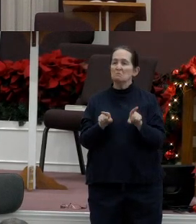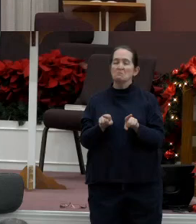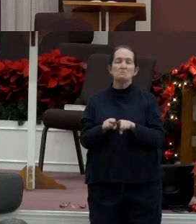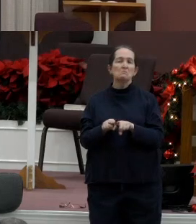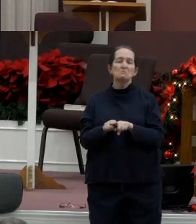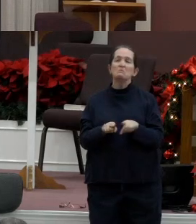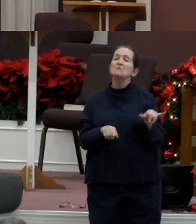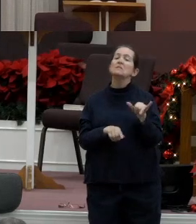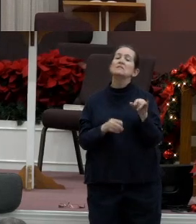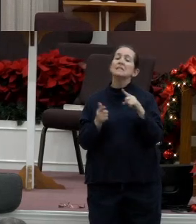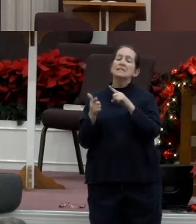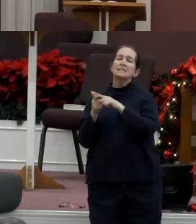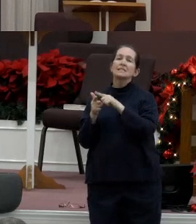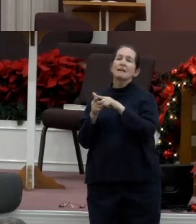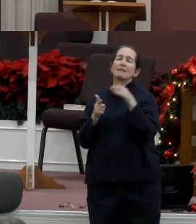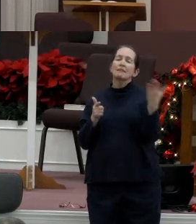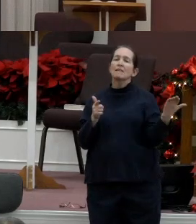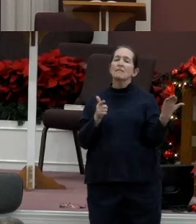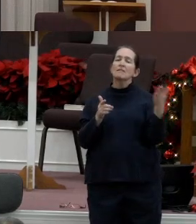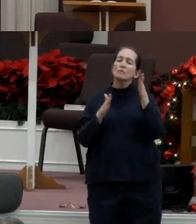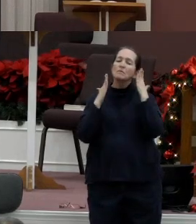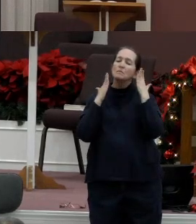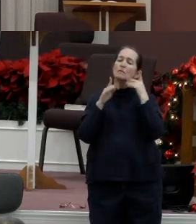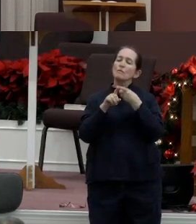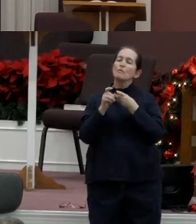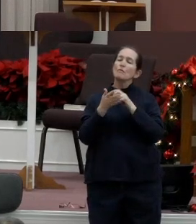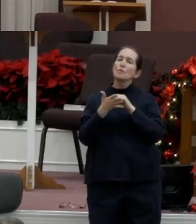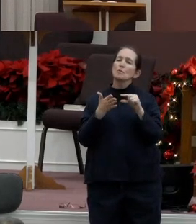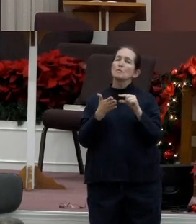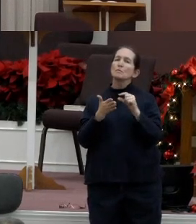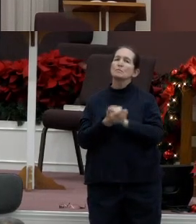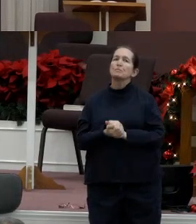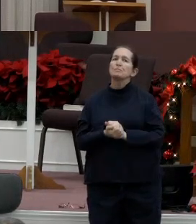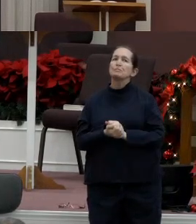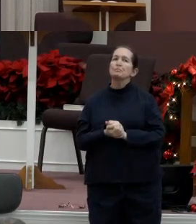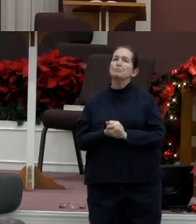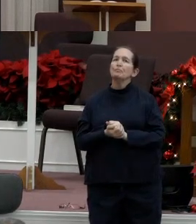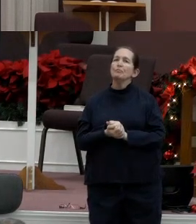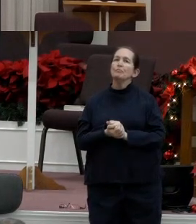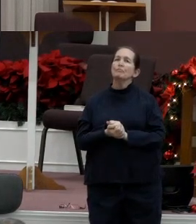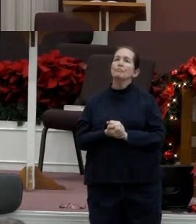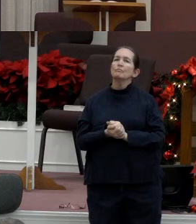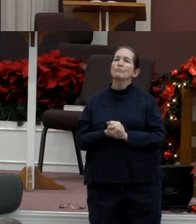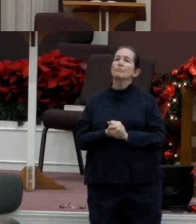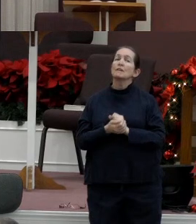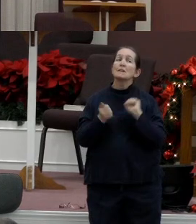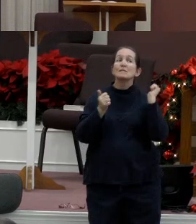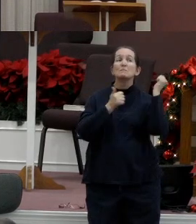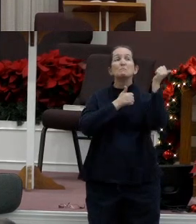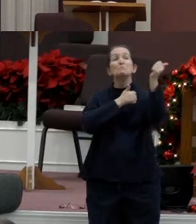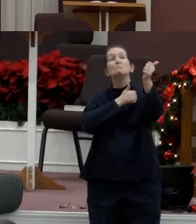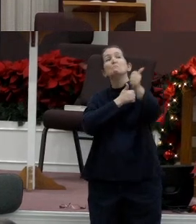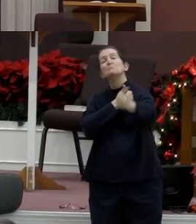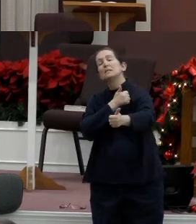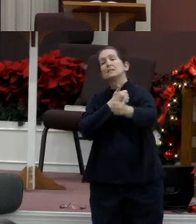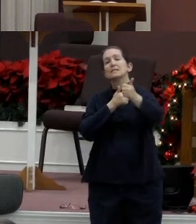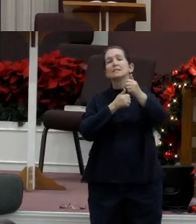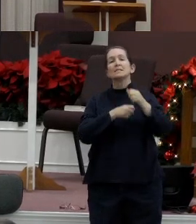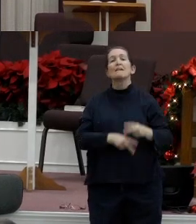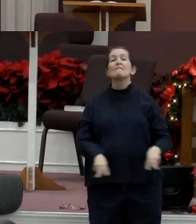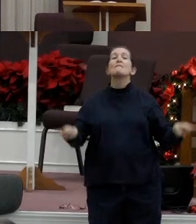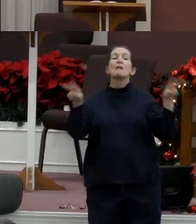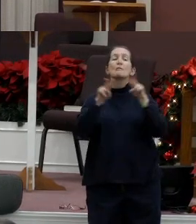The second thing I want to draw your attention to from this passage that we have read is the surpassing value of